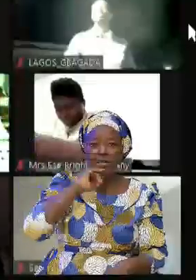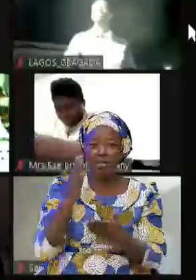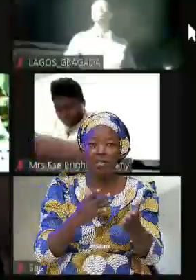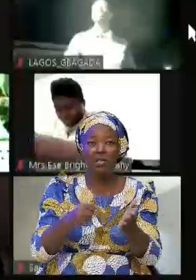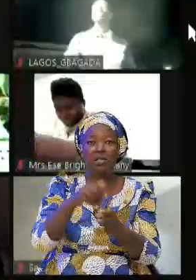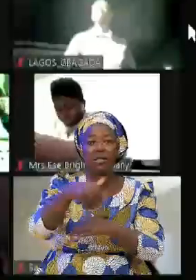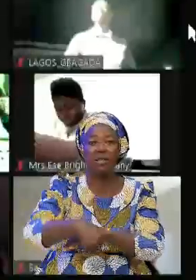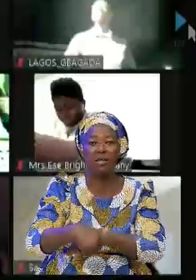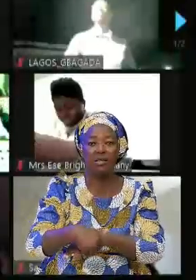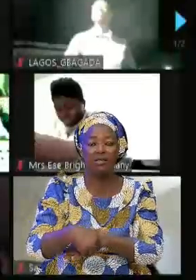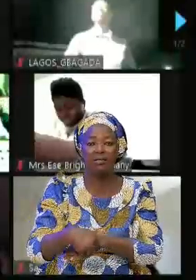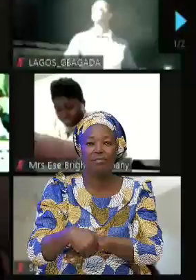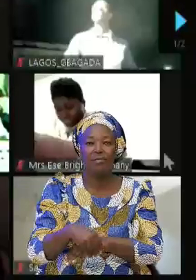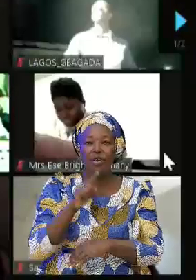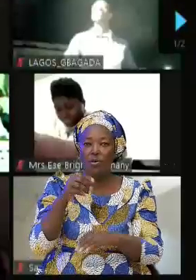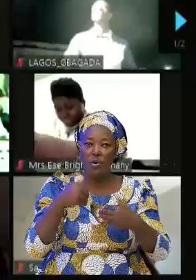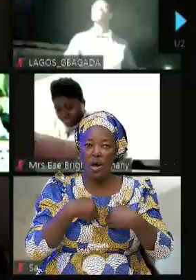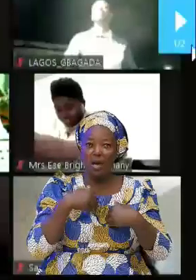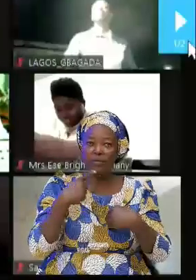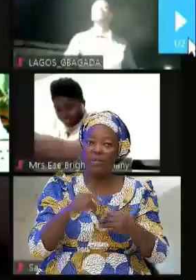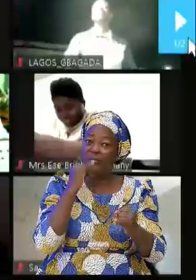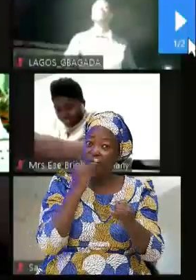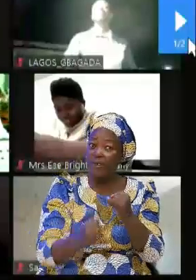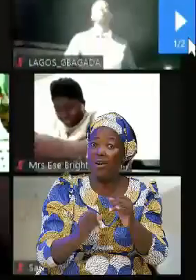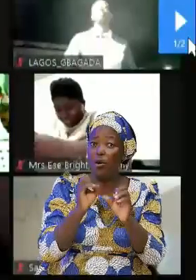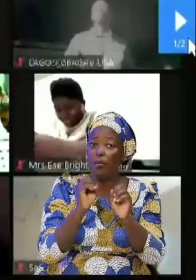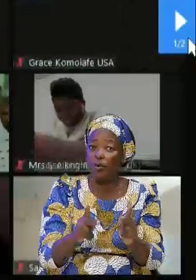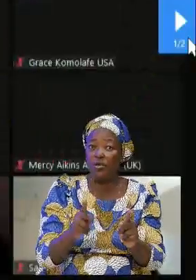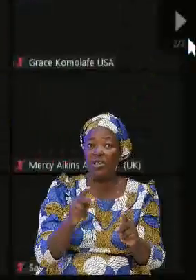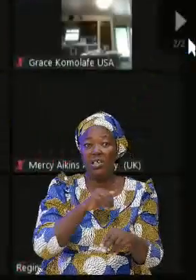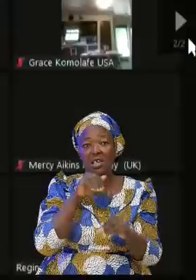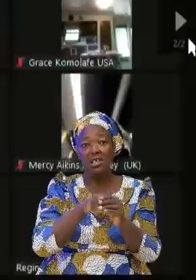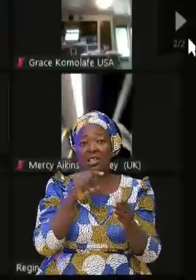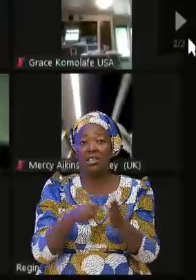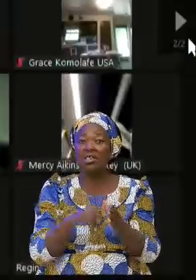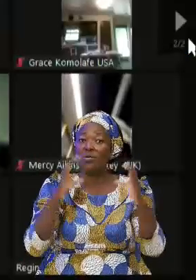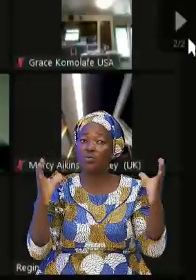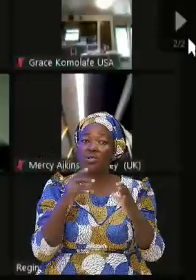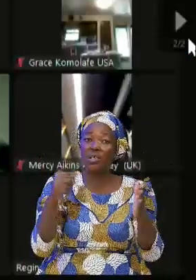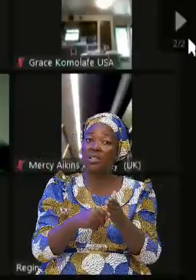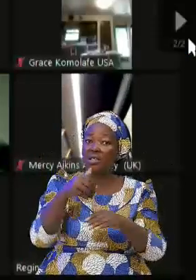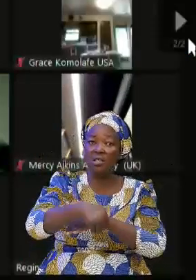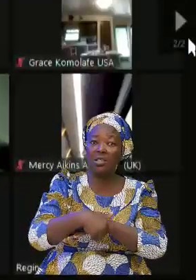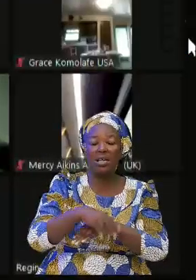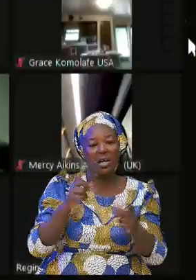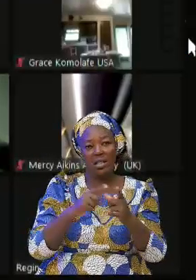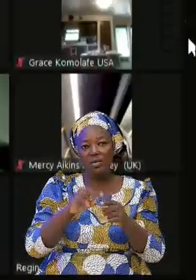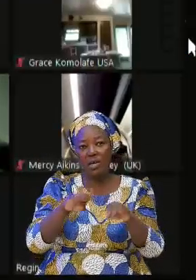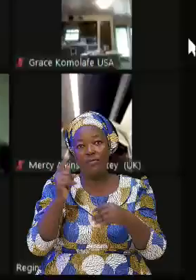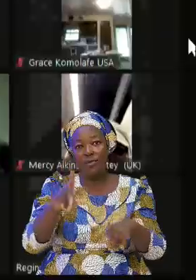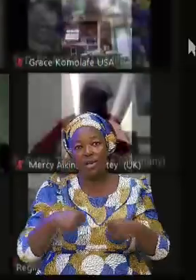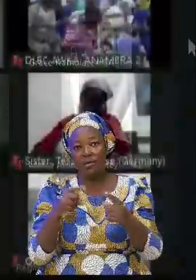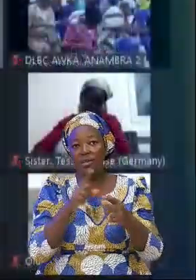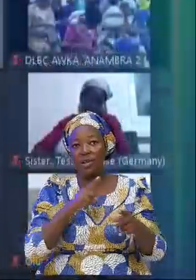to the throne of grace. Grace is available tonight. You have the final chance in this